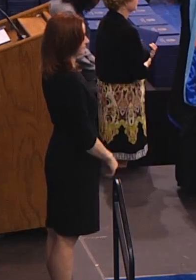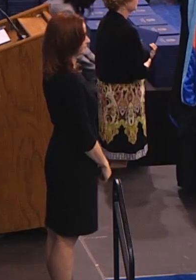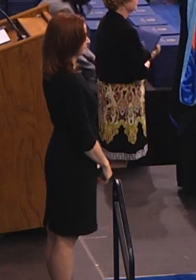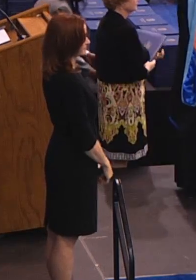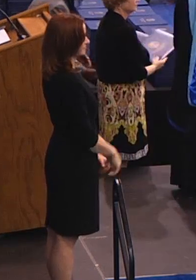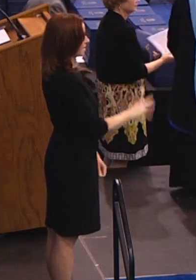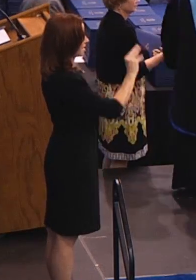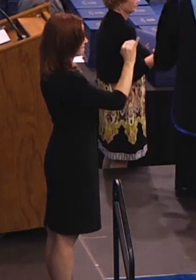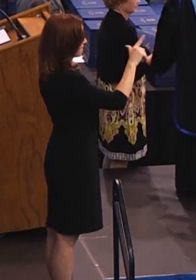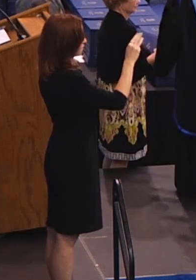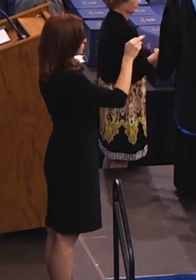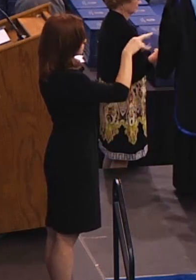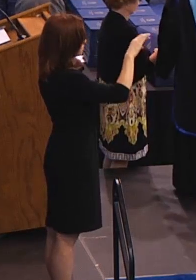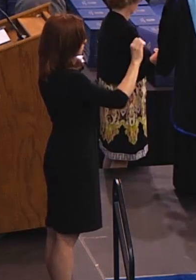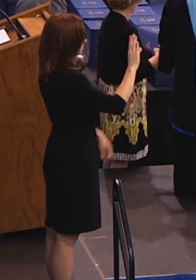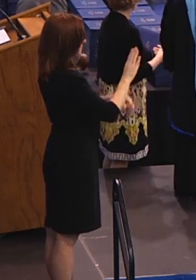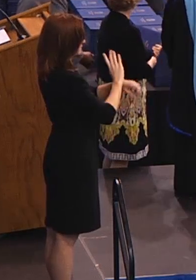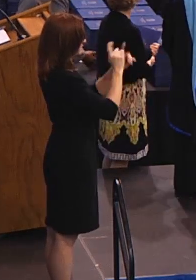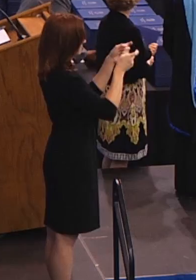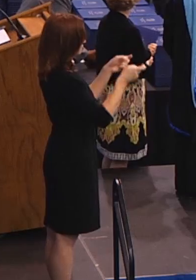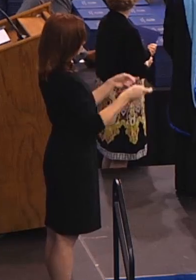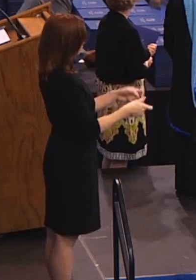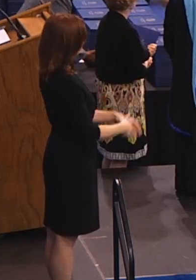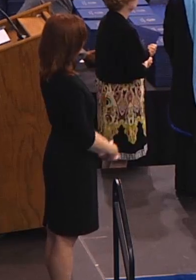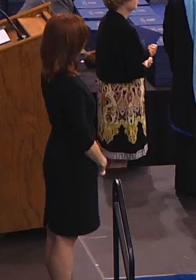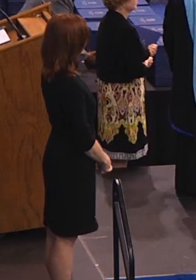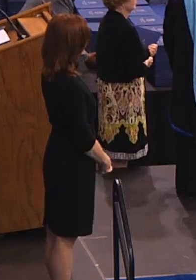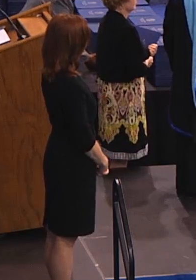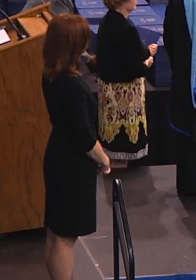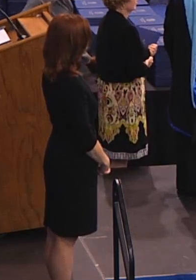Michael Chase Moore, Business Administration.